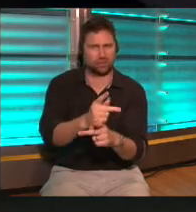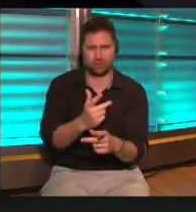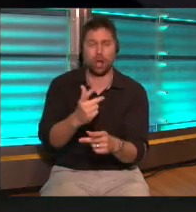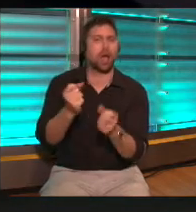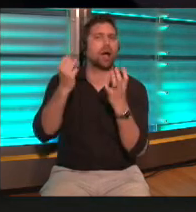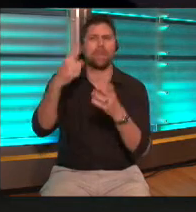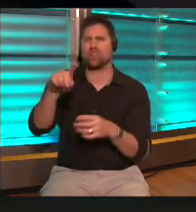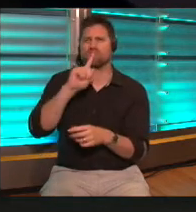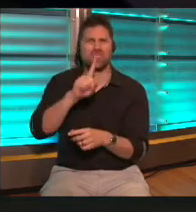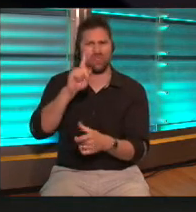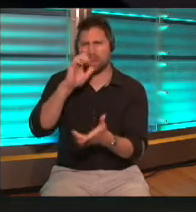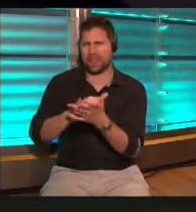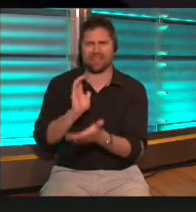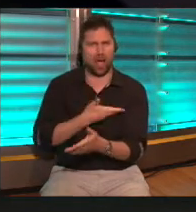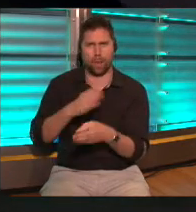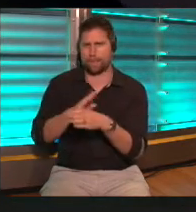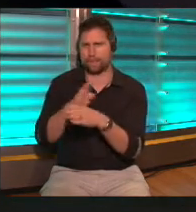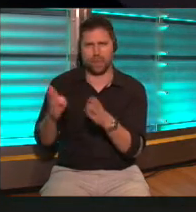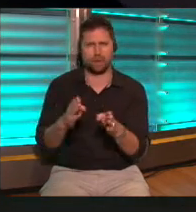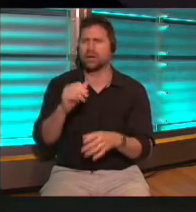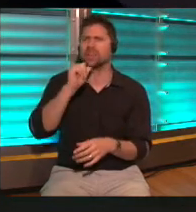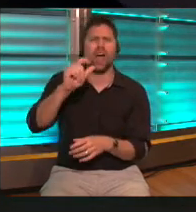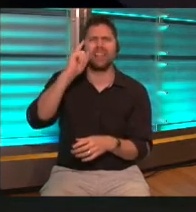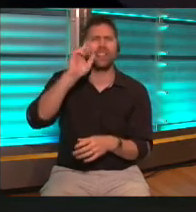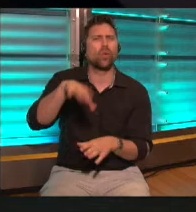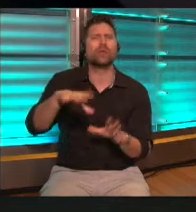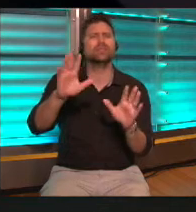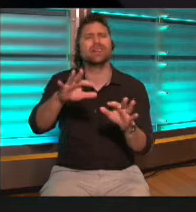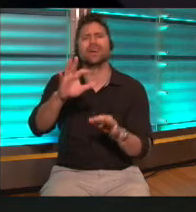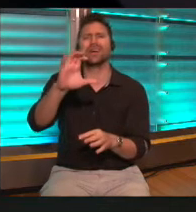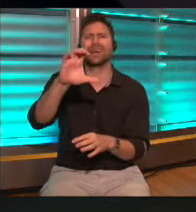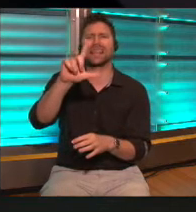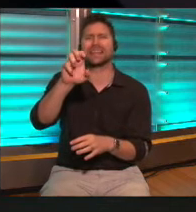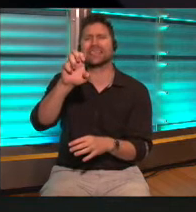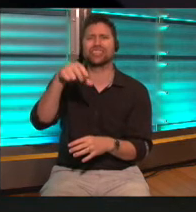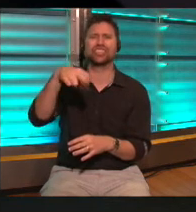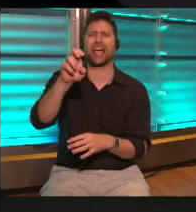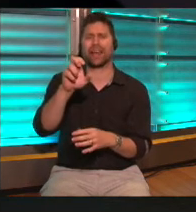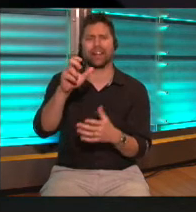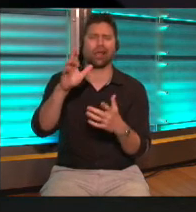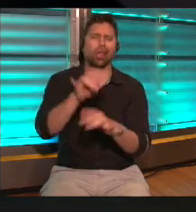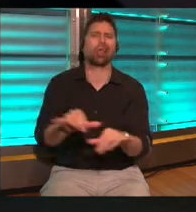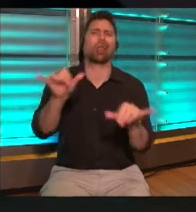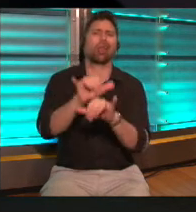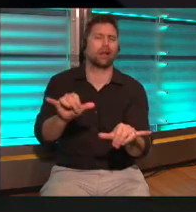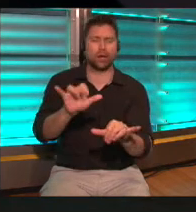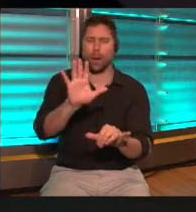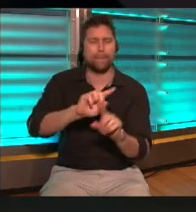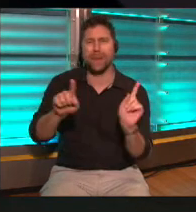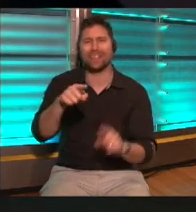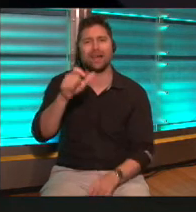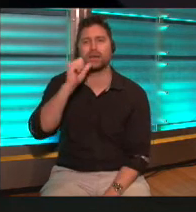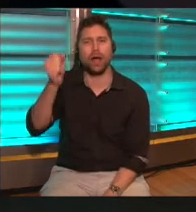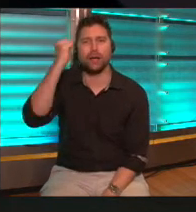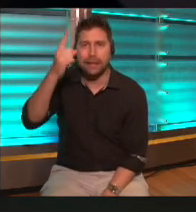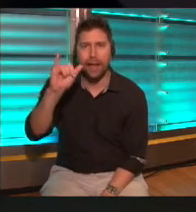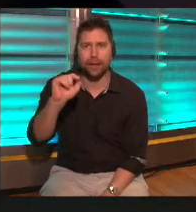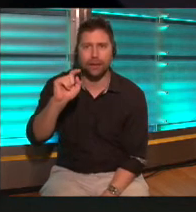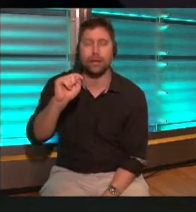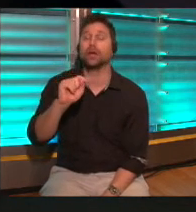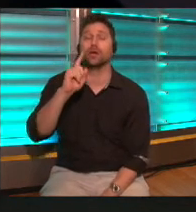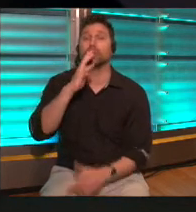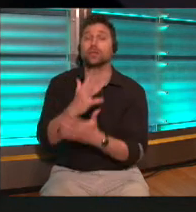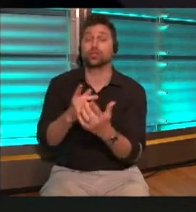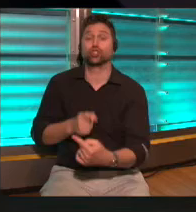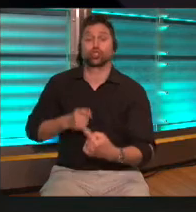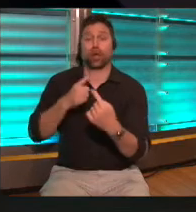didn't believe in our business plan. It wasn't that they thought it was cliche, that they didn't get it. And I think one of the struggles for female entrepreneurs